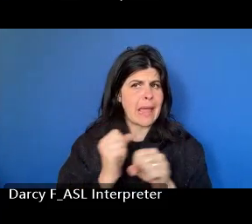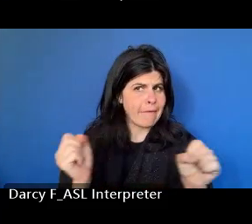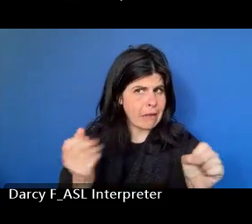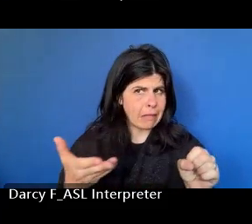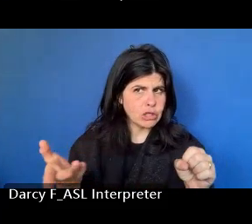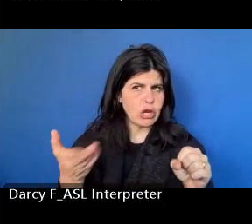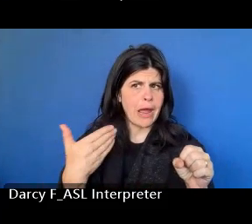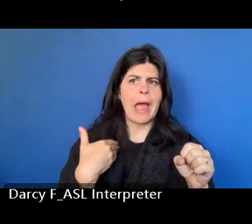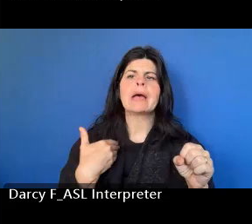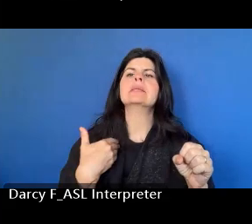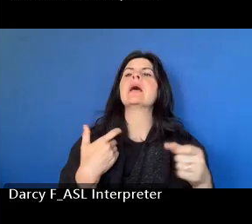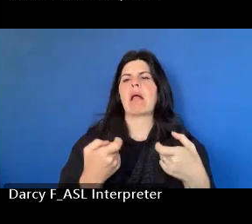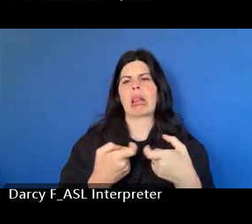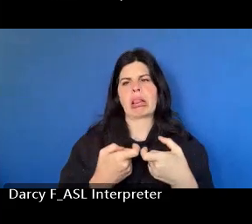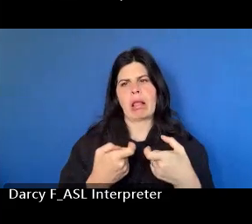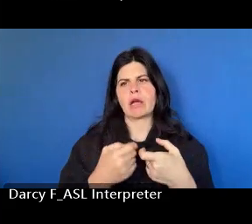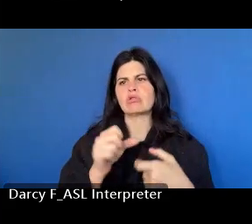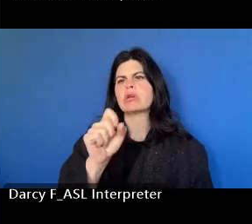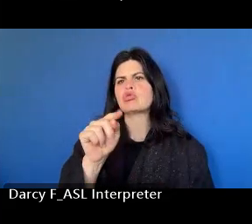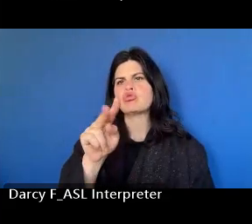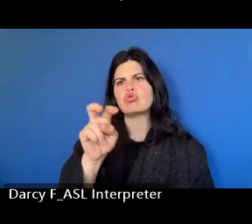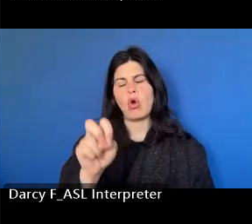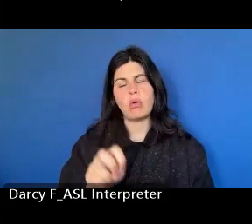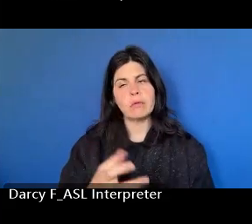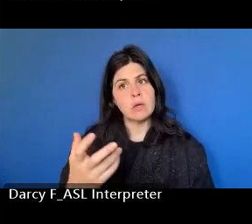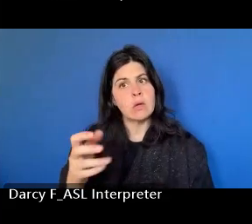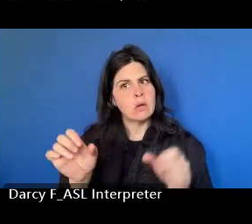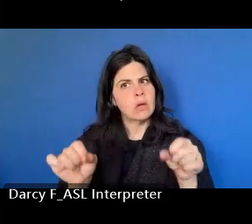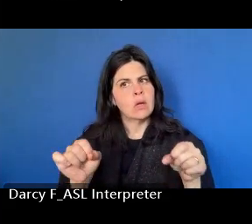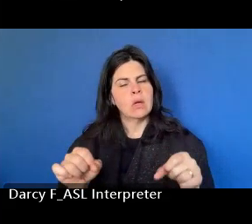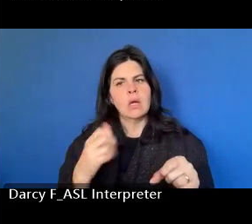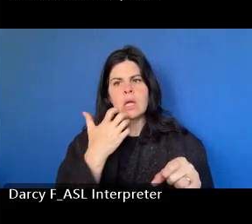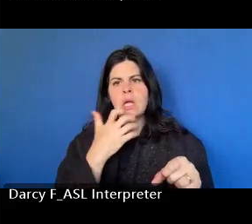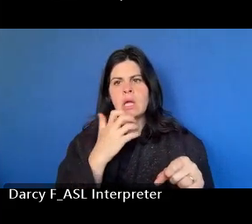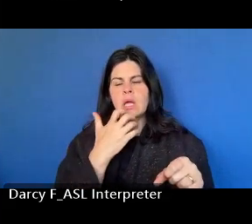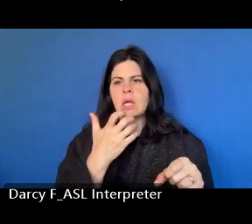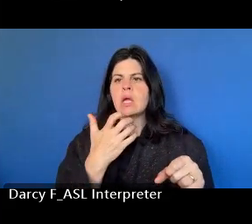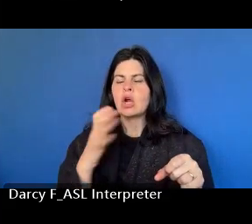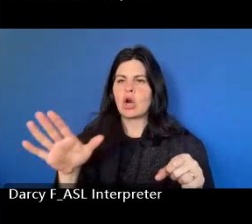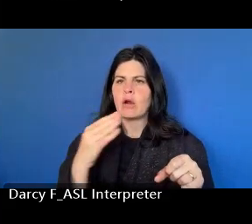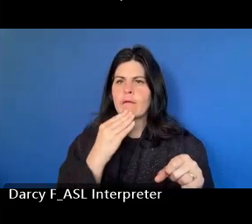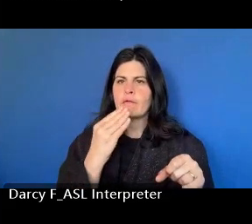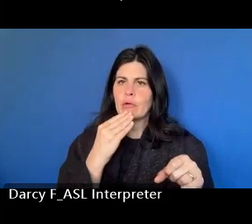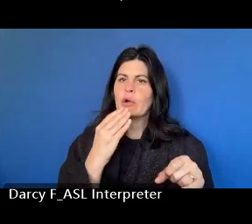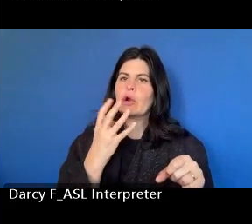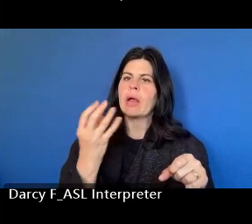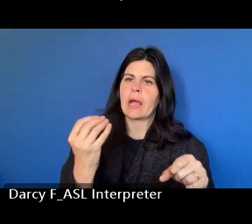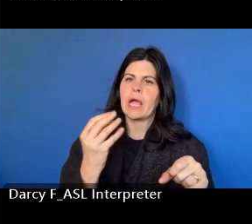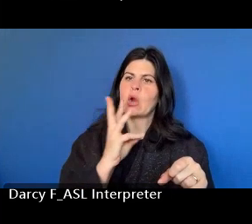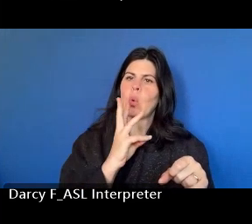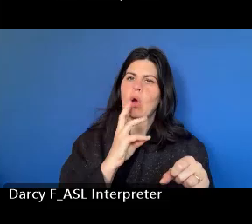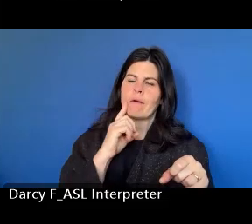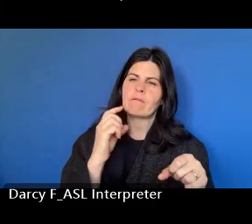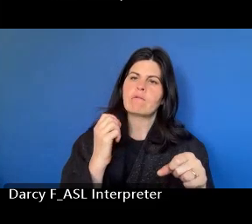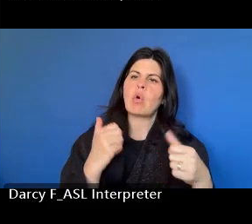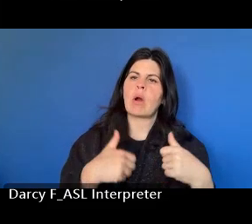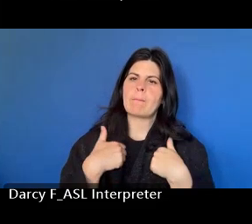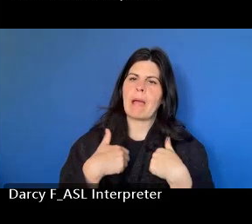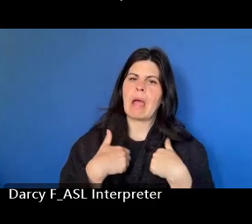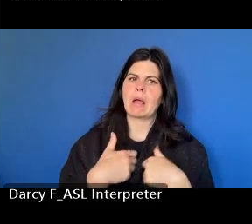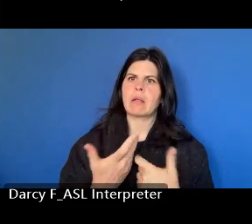an electric stove. So she was able to heat food, and she even heated water for a bath. I